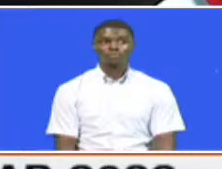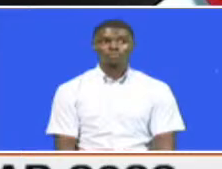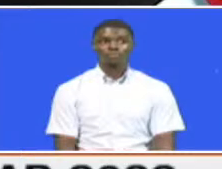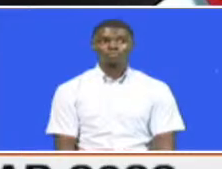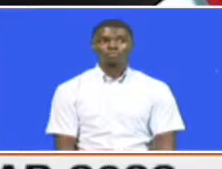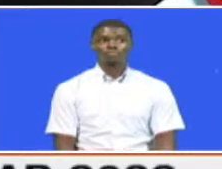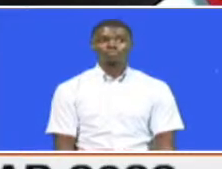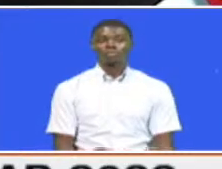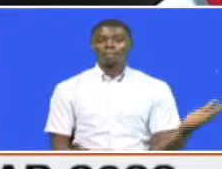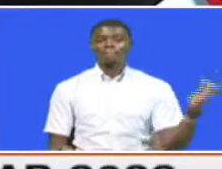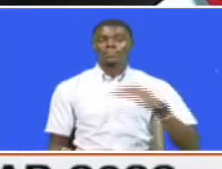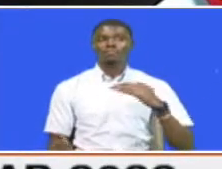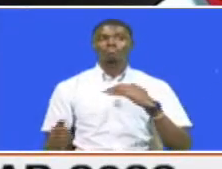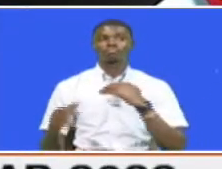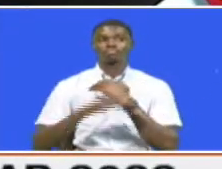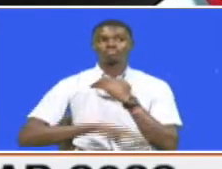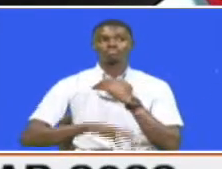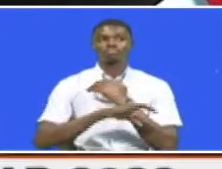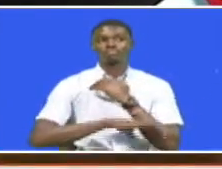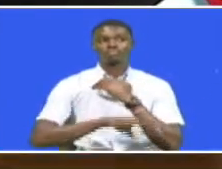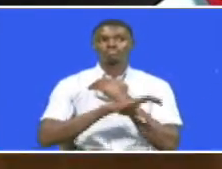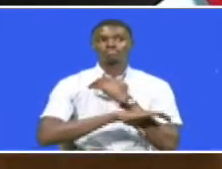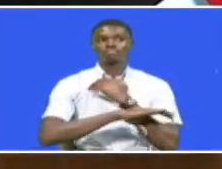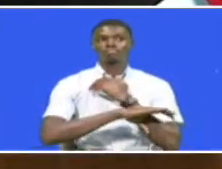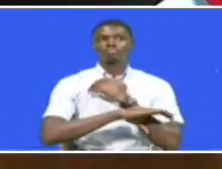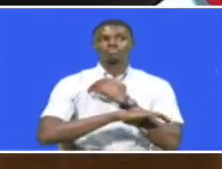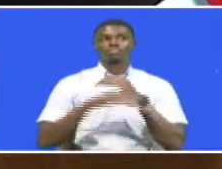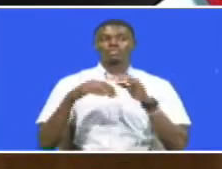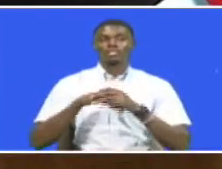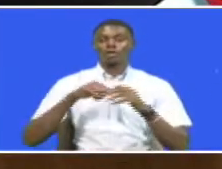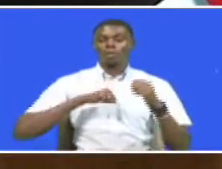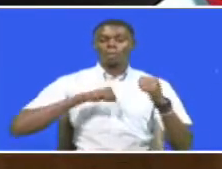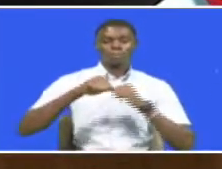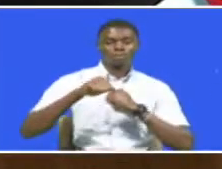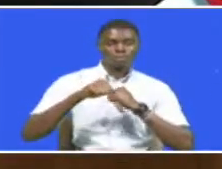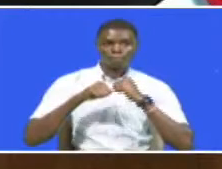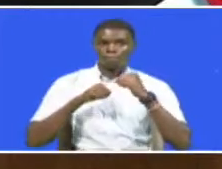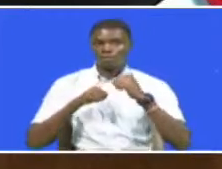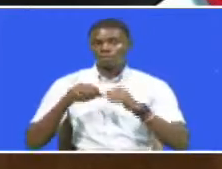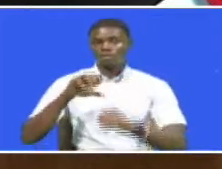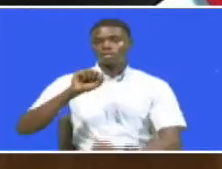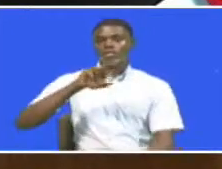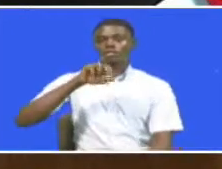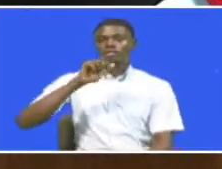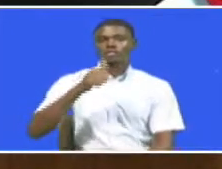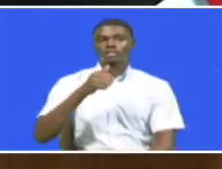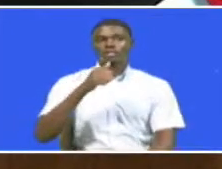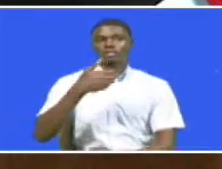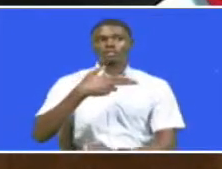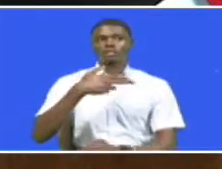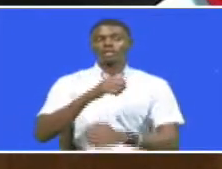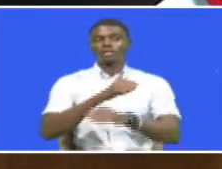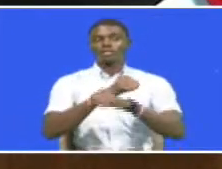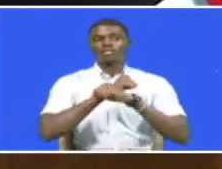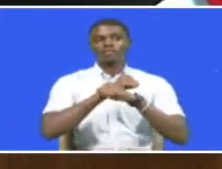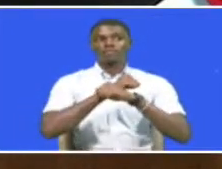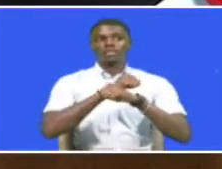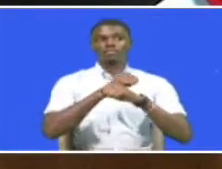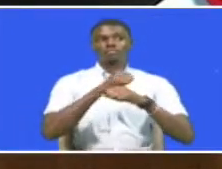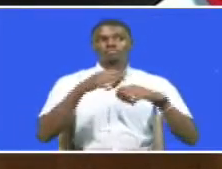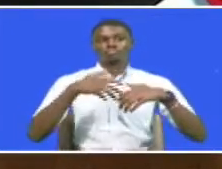Na mtukirejea humu nchini, bingwa wa Jumuiya ya Madola katika mchezo wa ndondi Sara Achieng anapania kutetea taji hilo katika pambano